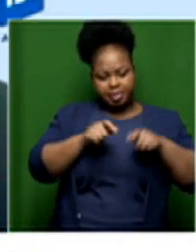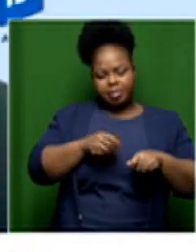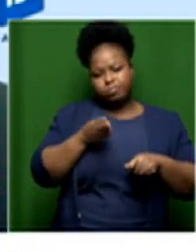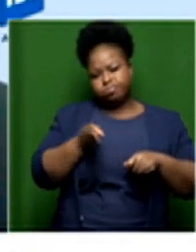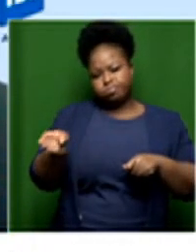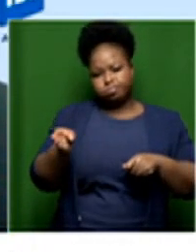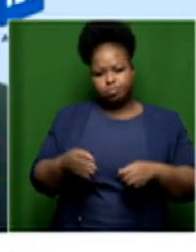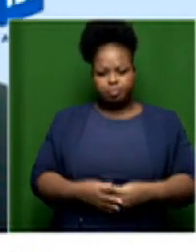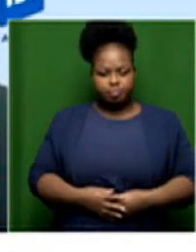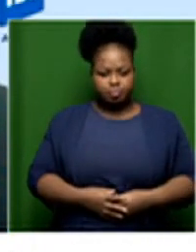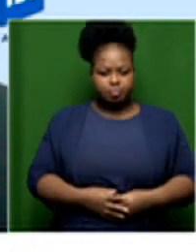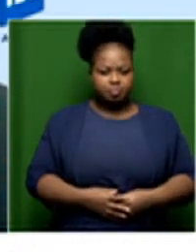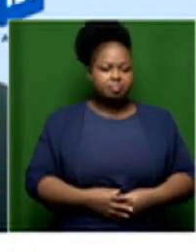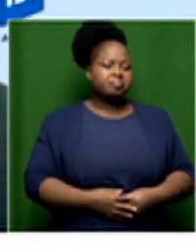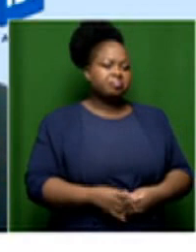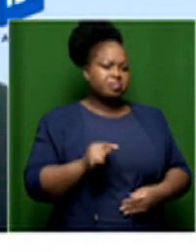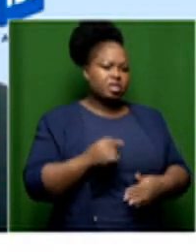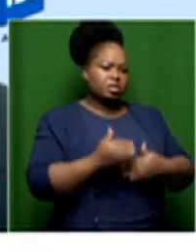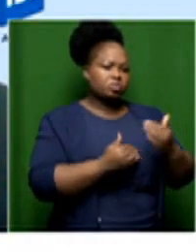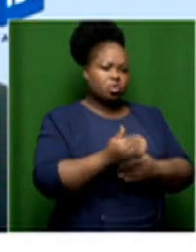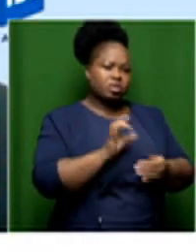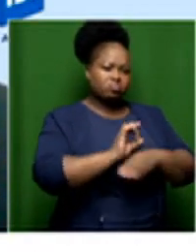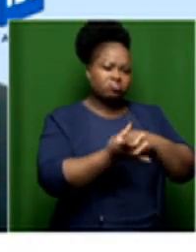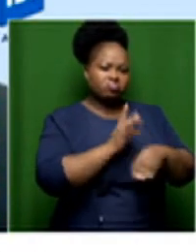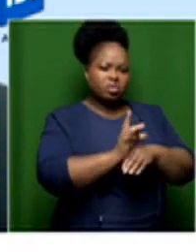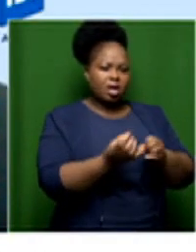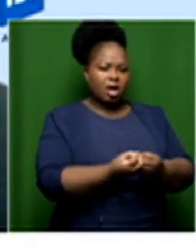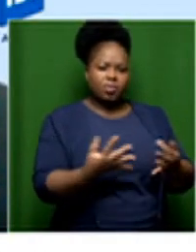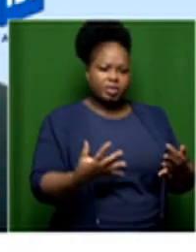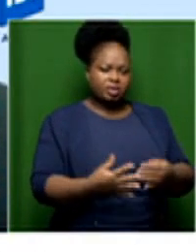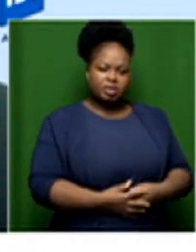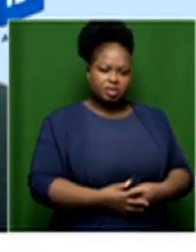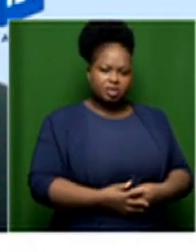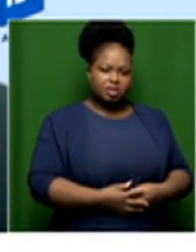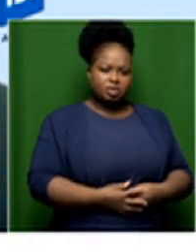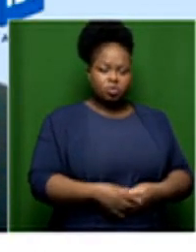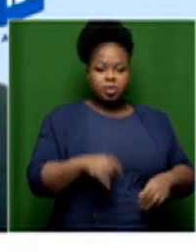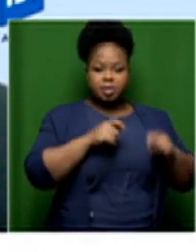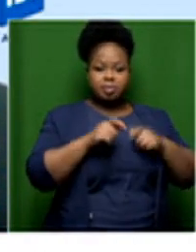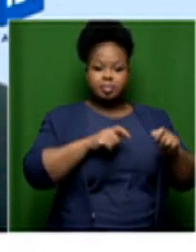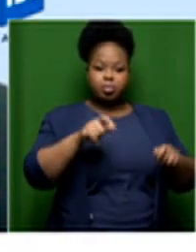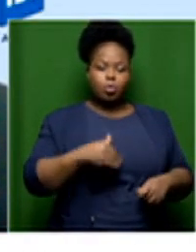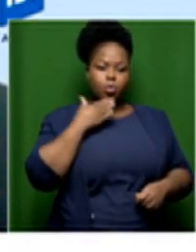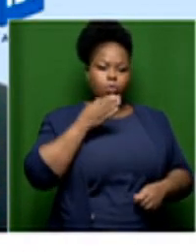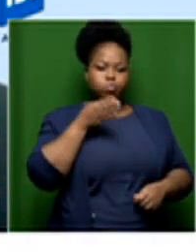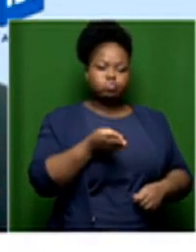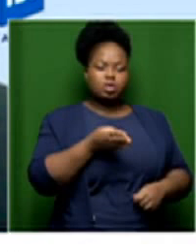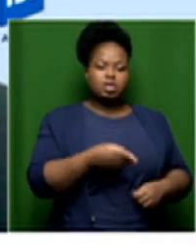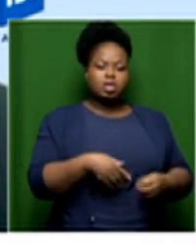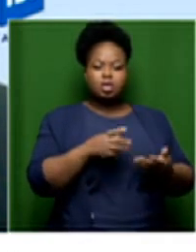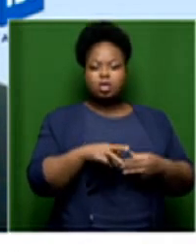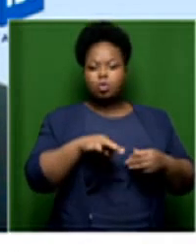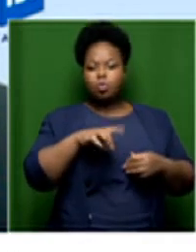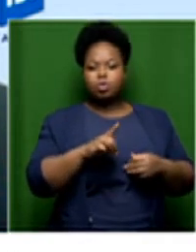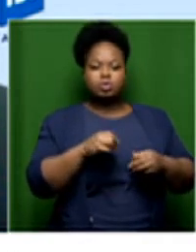this process, just how much consultation is there, if any, with the people in the affected